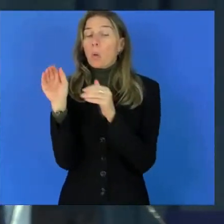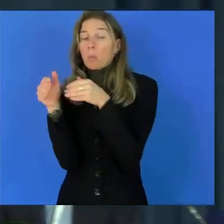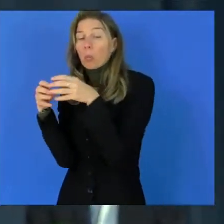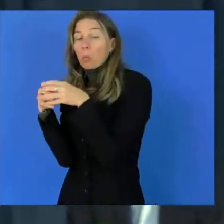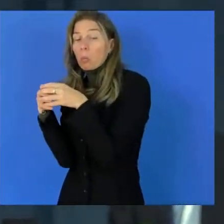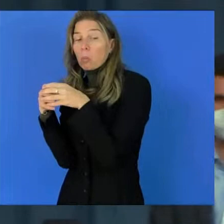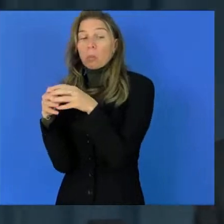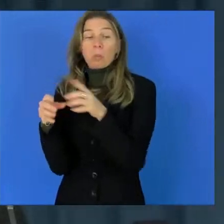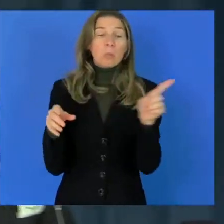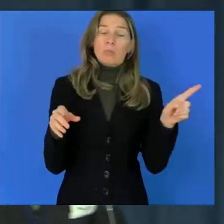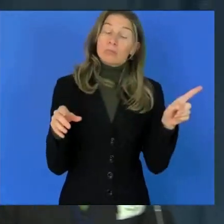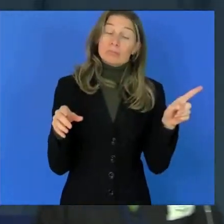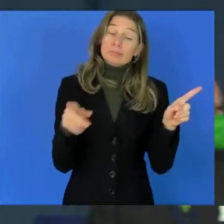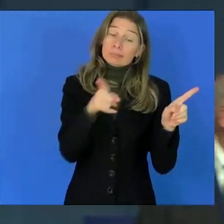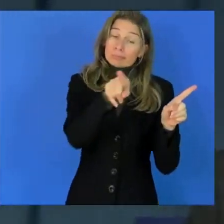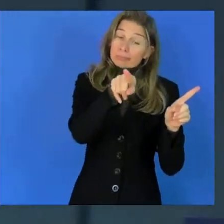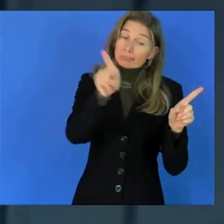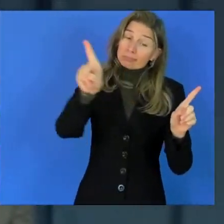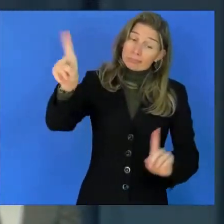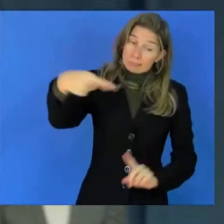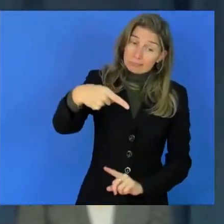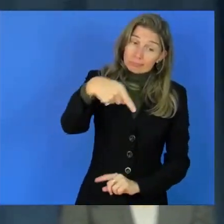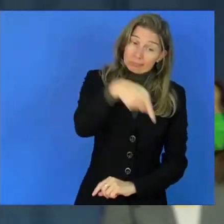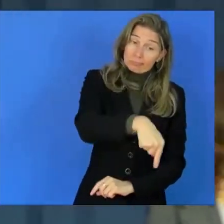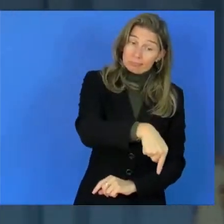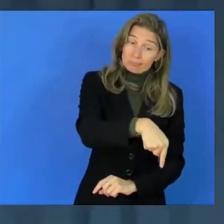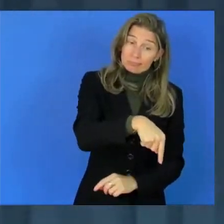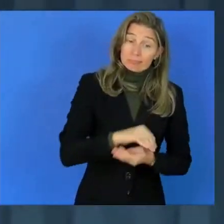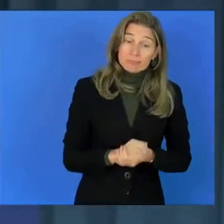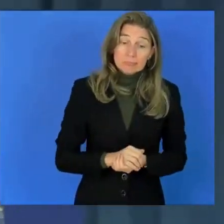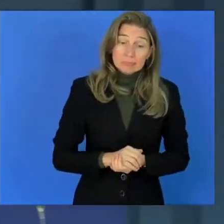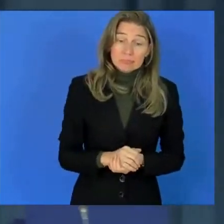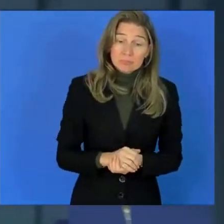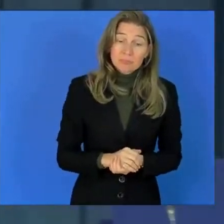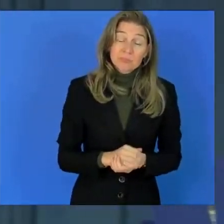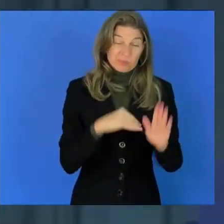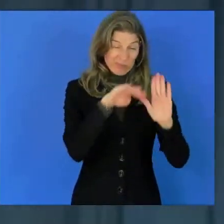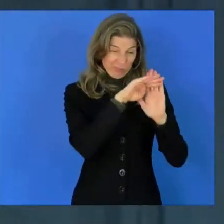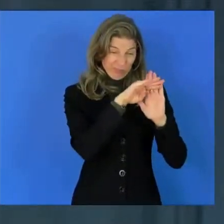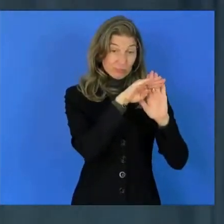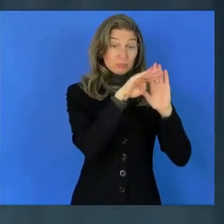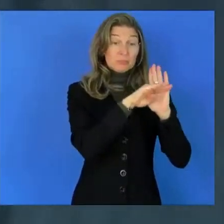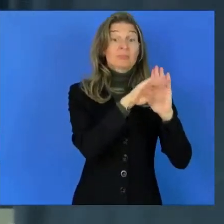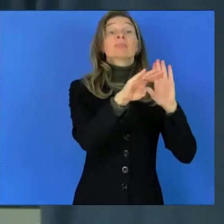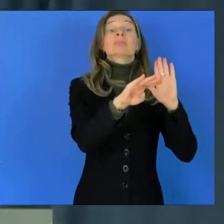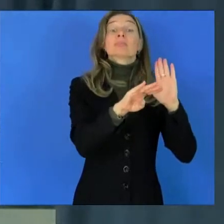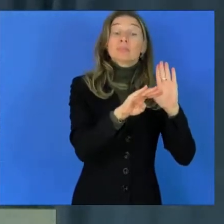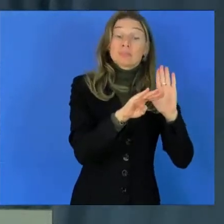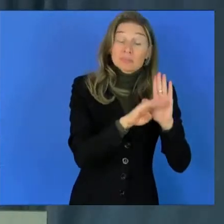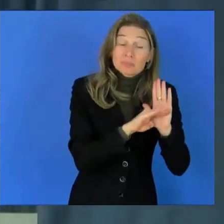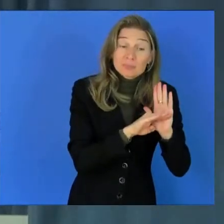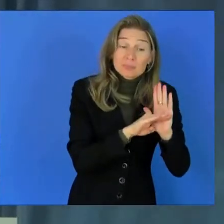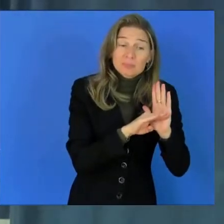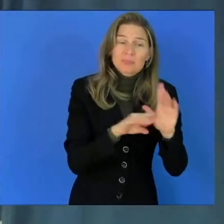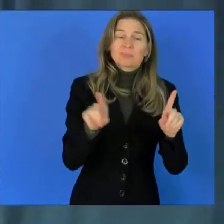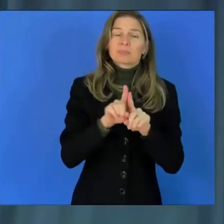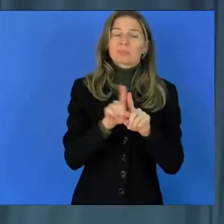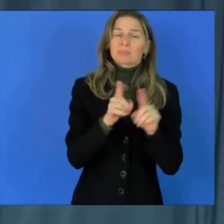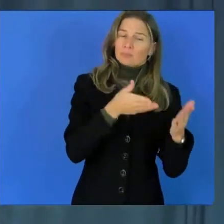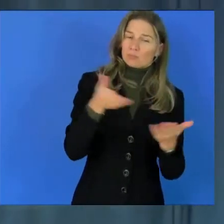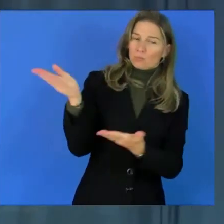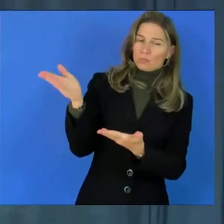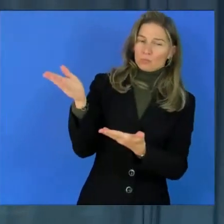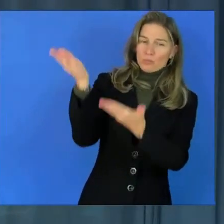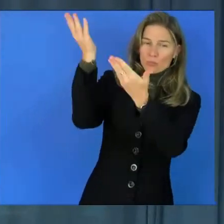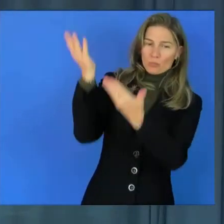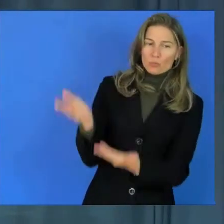removed. Now, on other things for the people in the room, I would like to introduce you. Pooja, will you please stand up? Pooja is my new